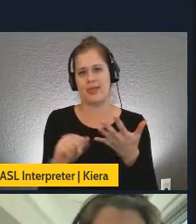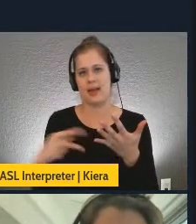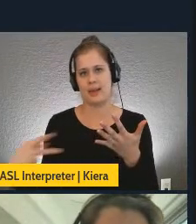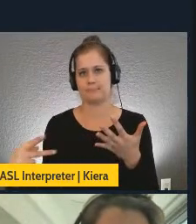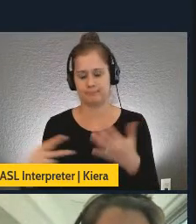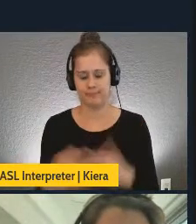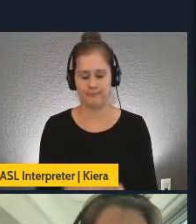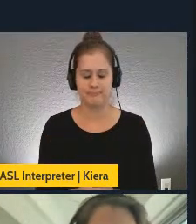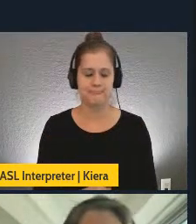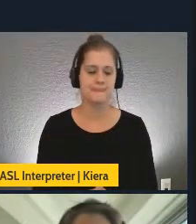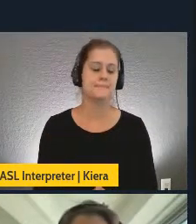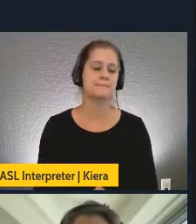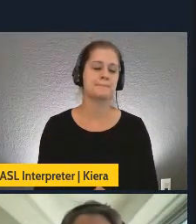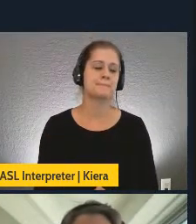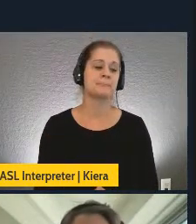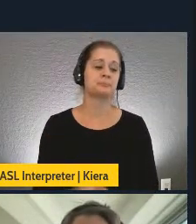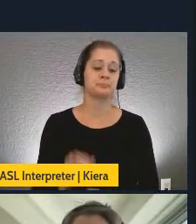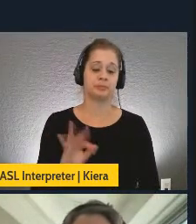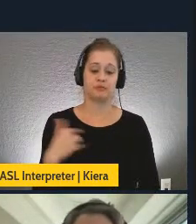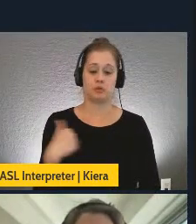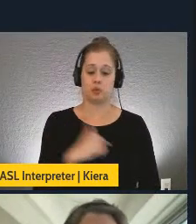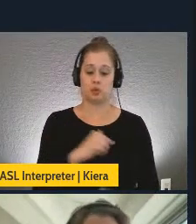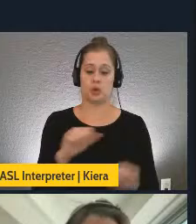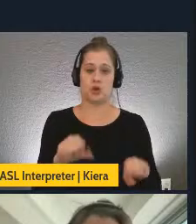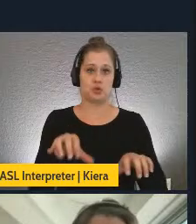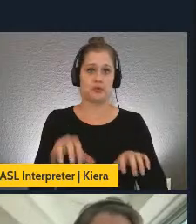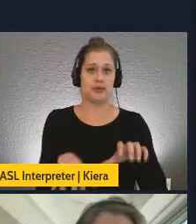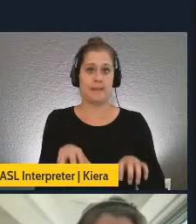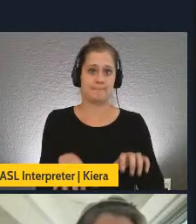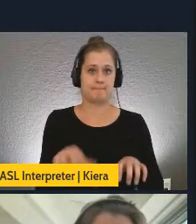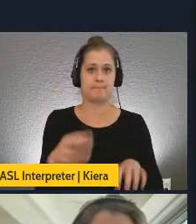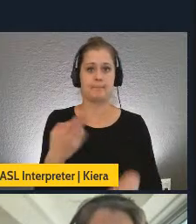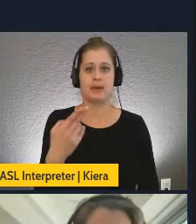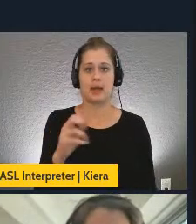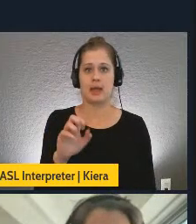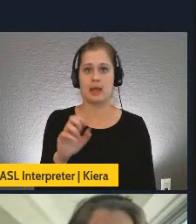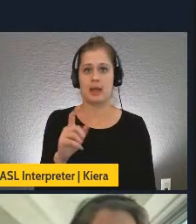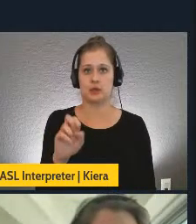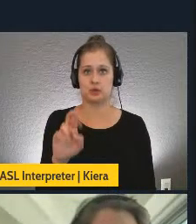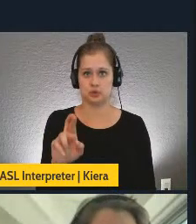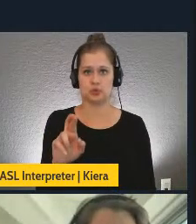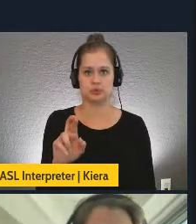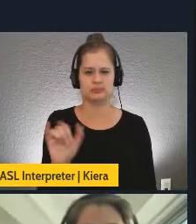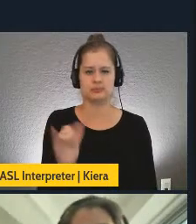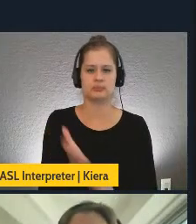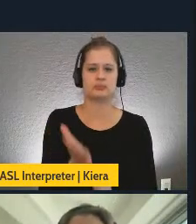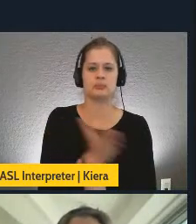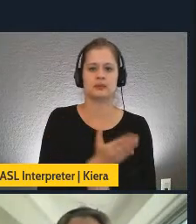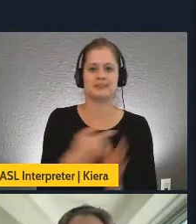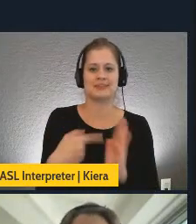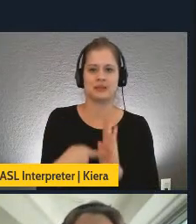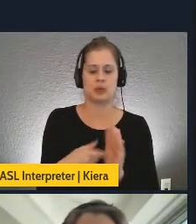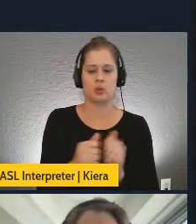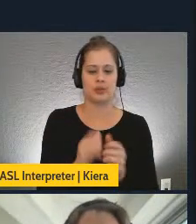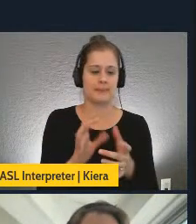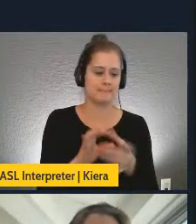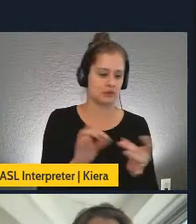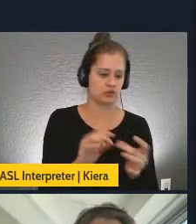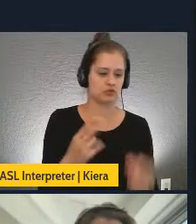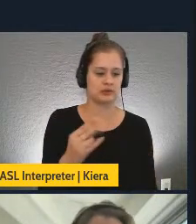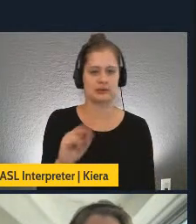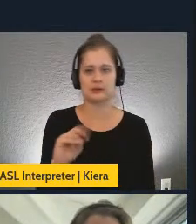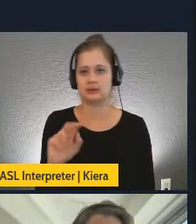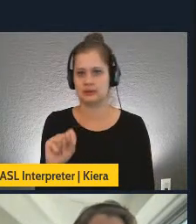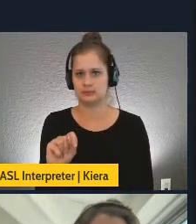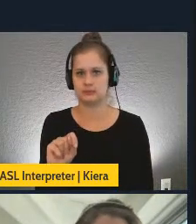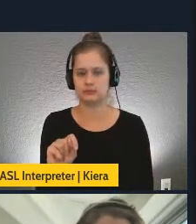So if we wanted to type our headers in, as is in the previous example with the message and the hint, we could have a type called headers